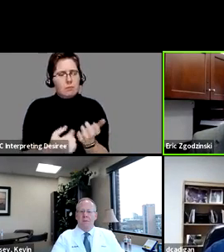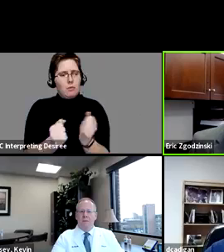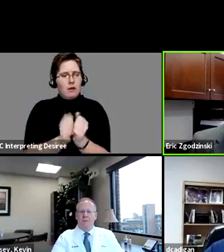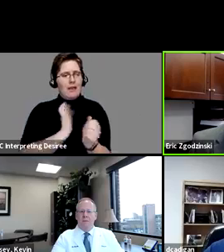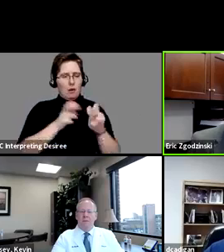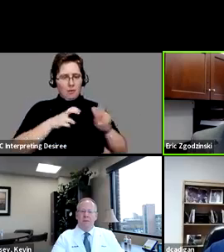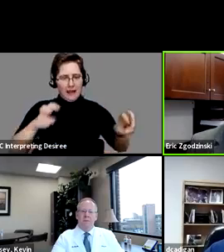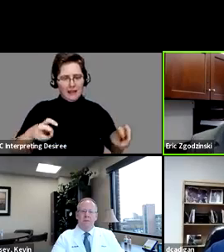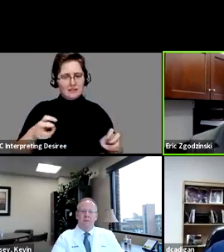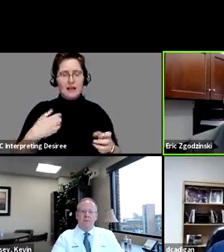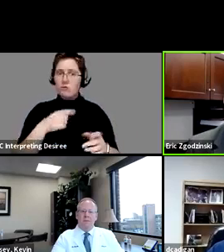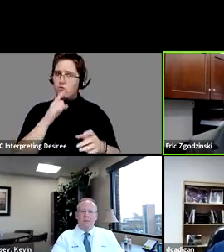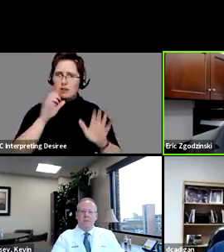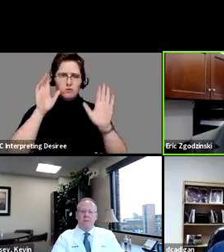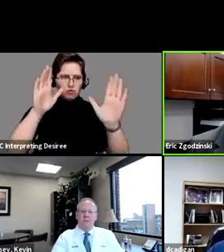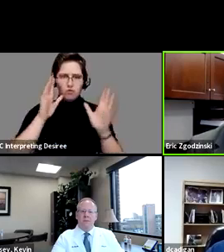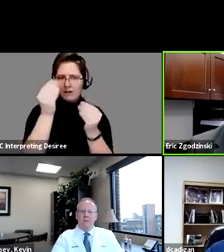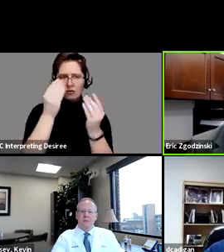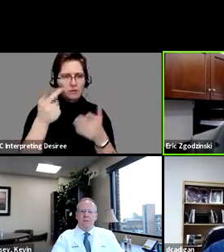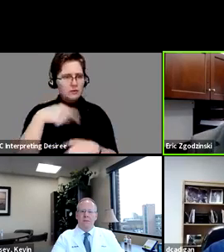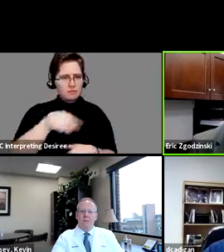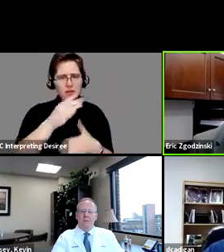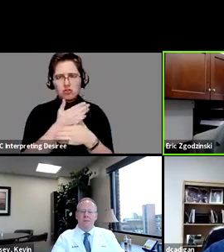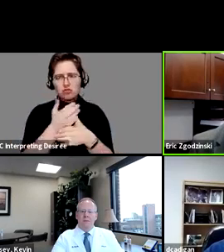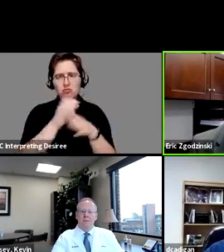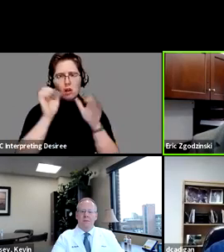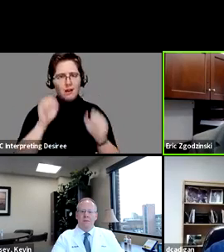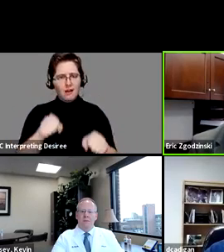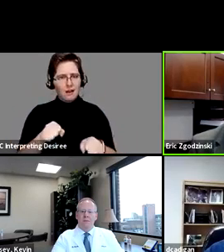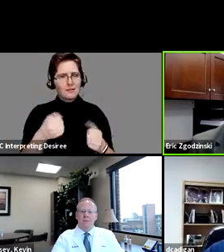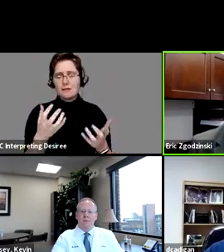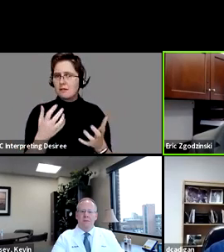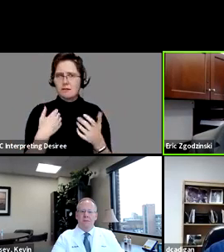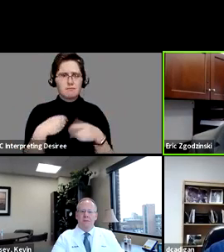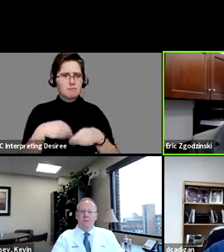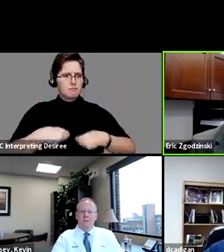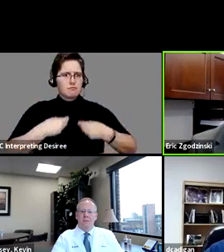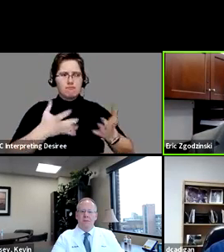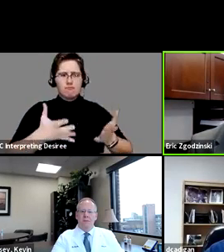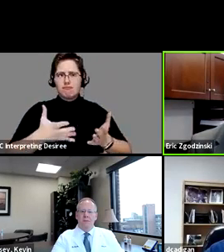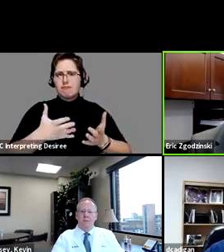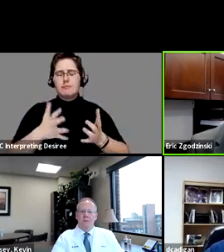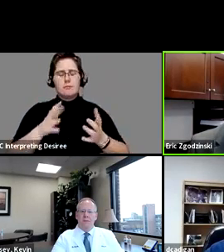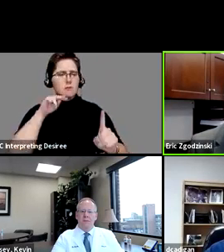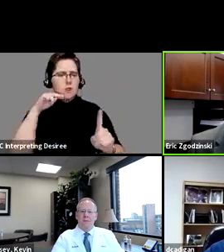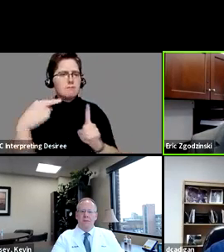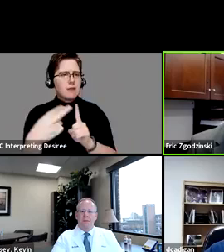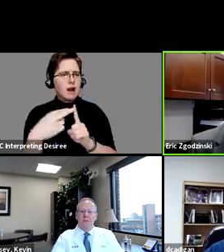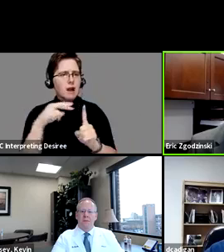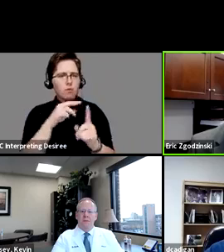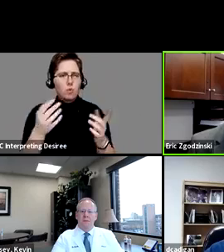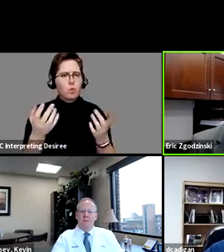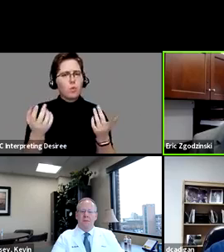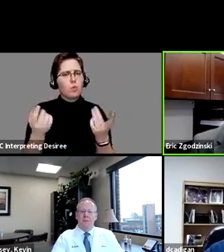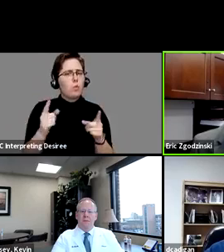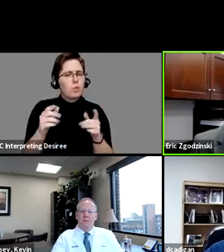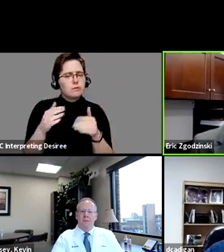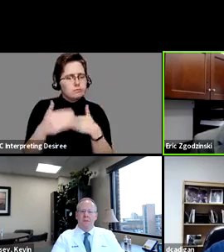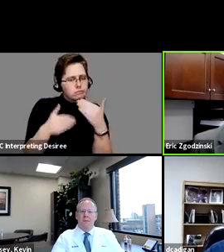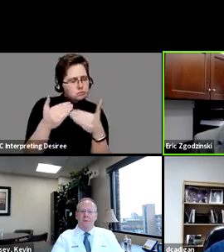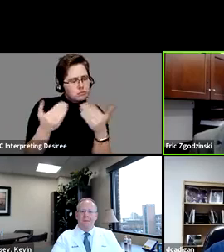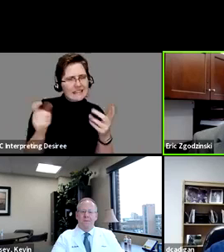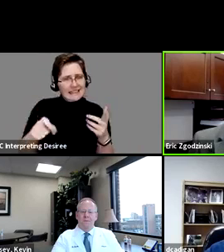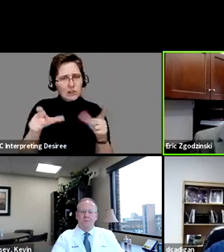really great information to share and also give the community a perspective of where we're going and what we need to